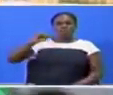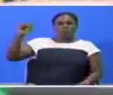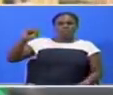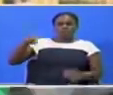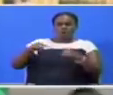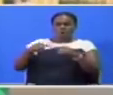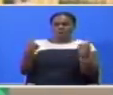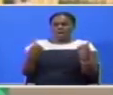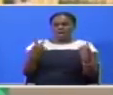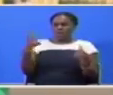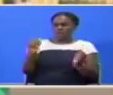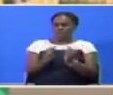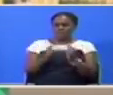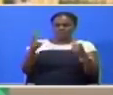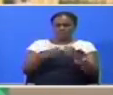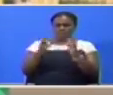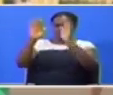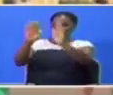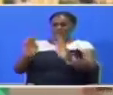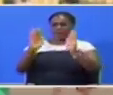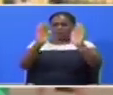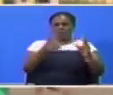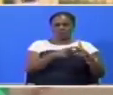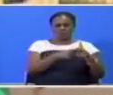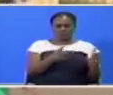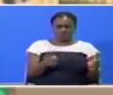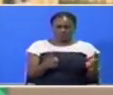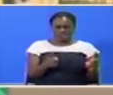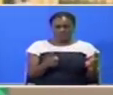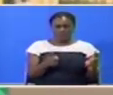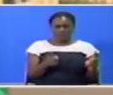discourse as the 2017 campaigns intensify. Muremi Mwangi, KTN News, in Nairobi.